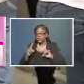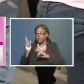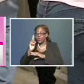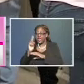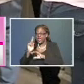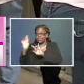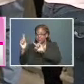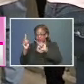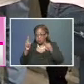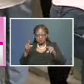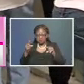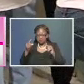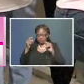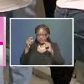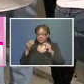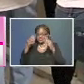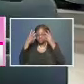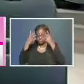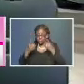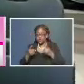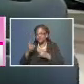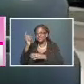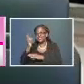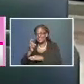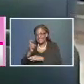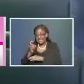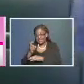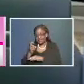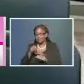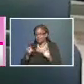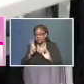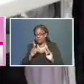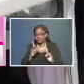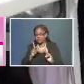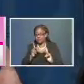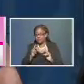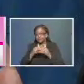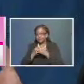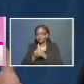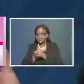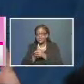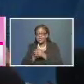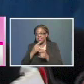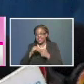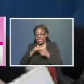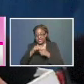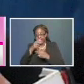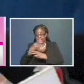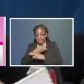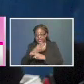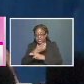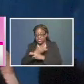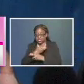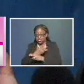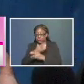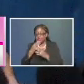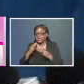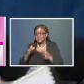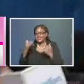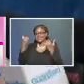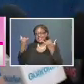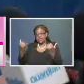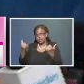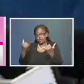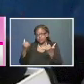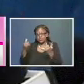of the doses. He also explained the need for further national campaigns. So the ministry is definitely now in